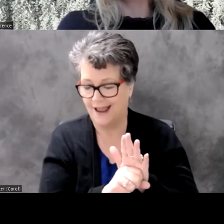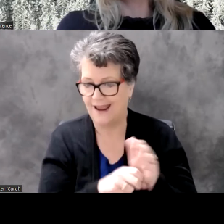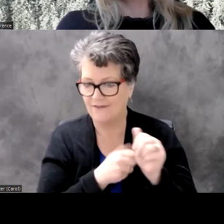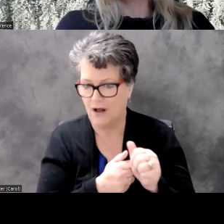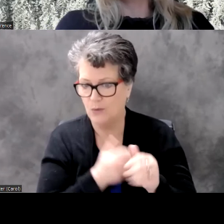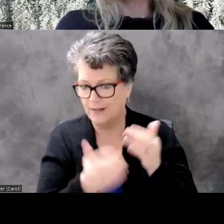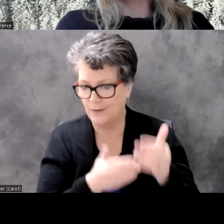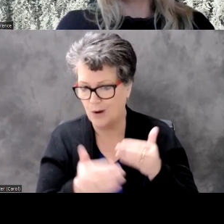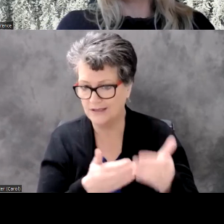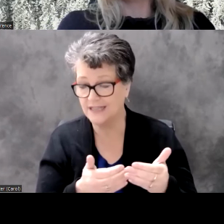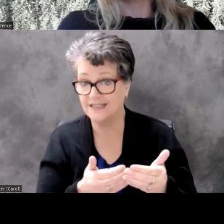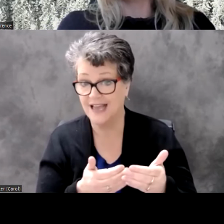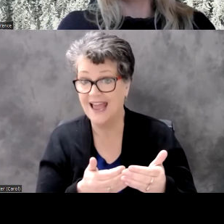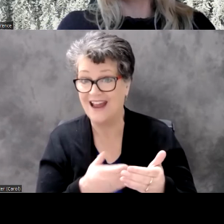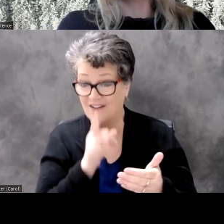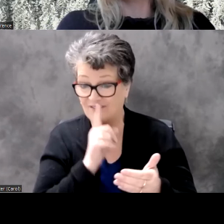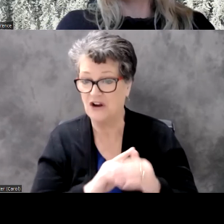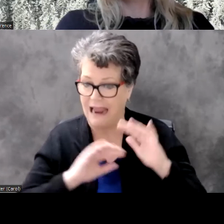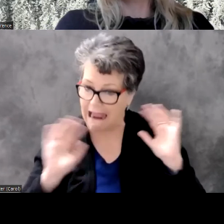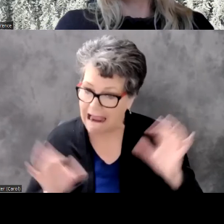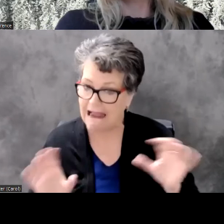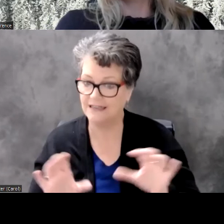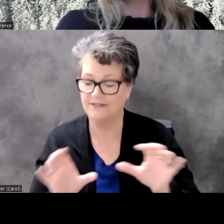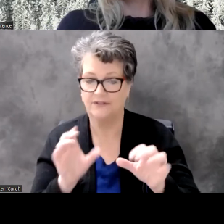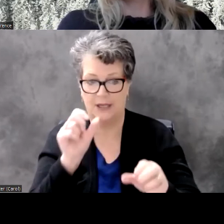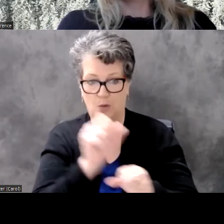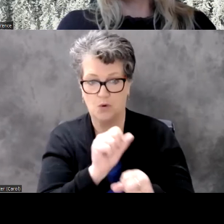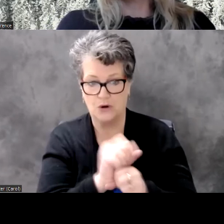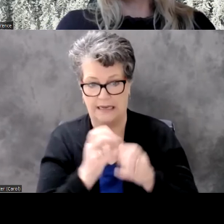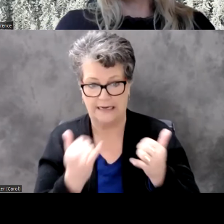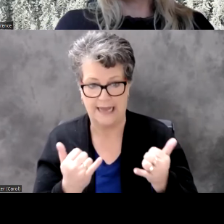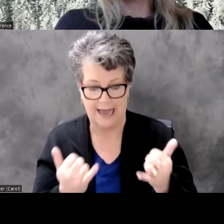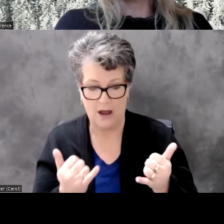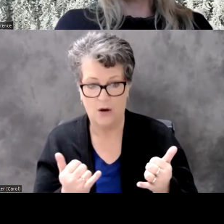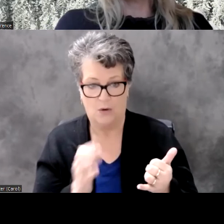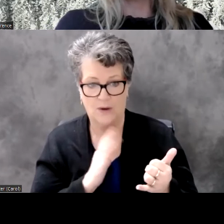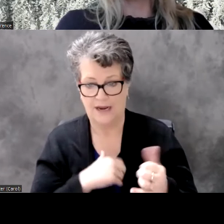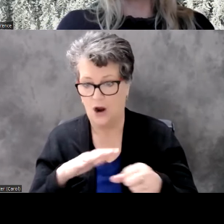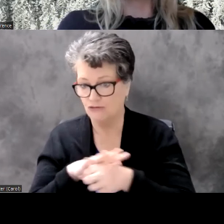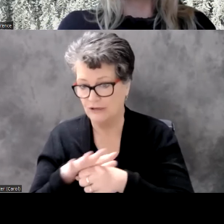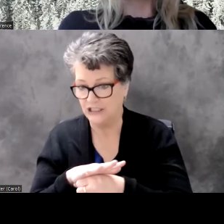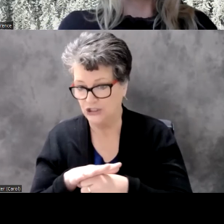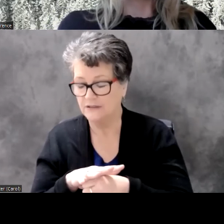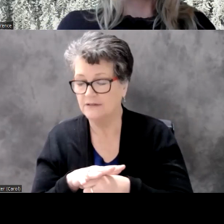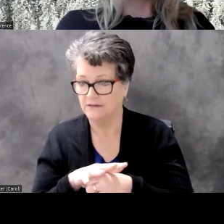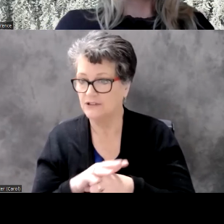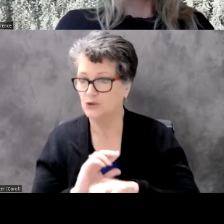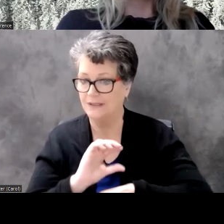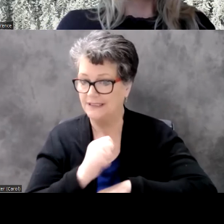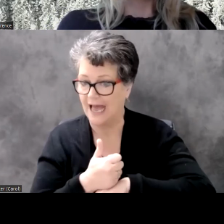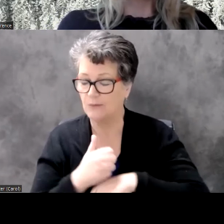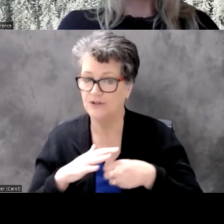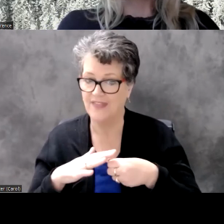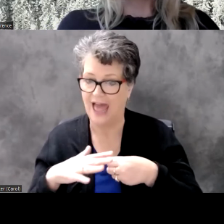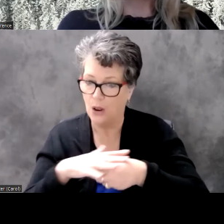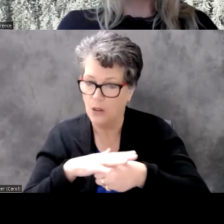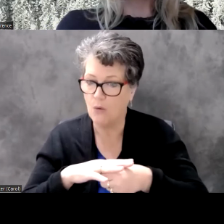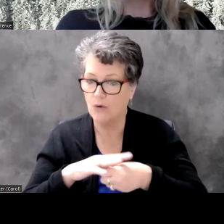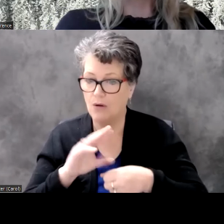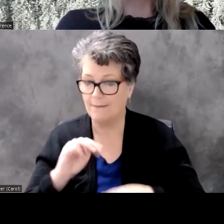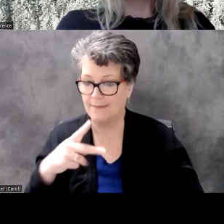process, and are very actively working now in our regions to establish that localized master plan